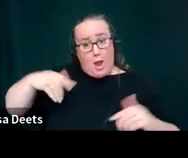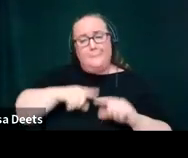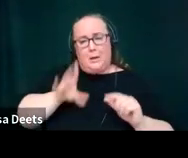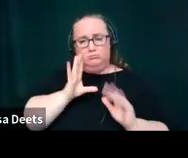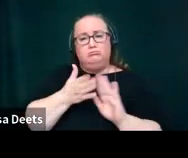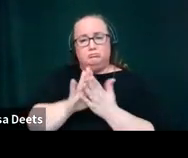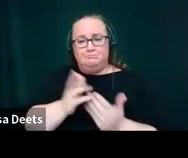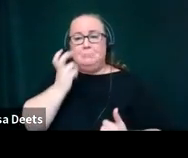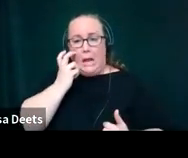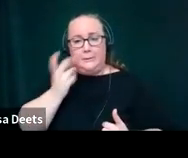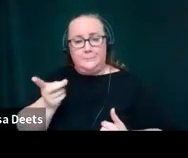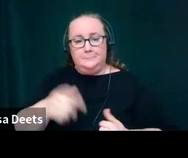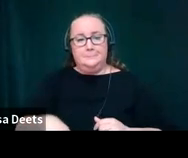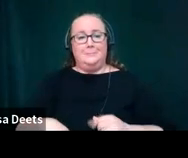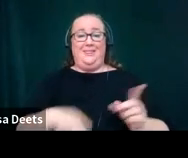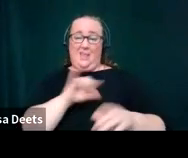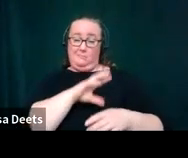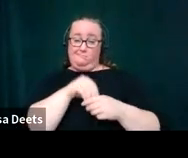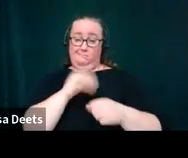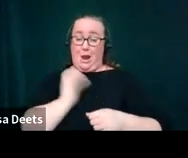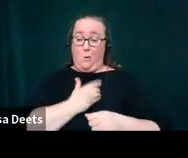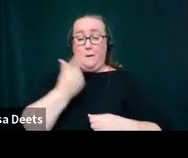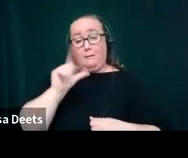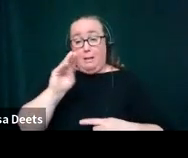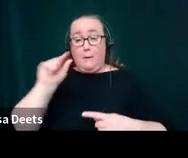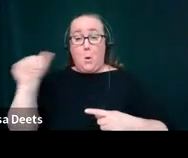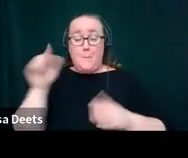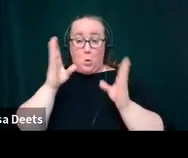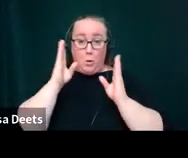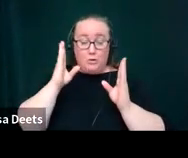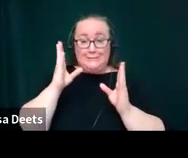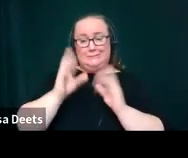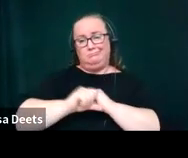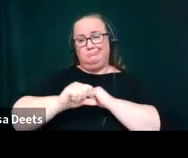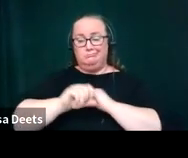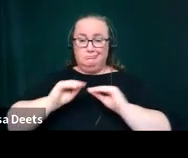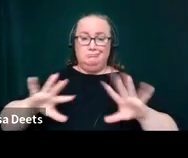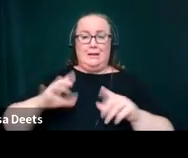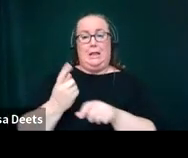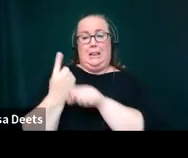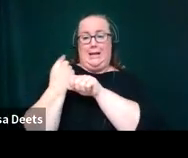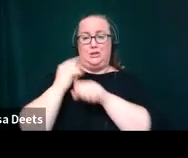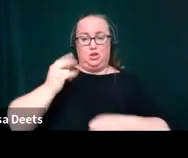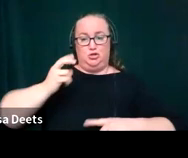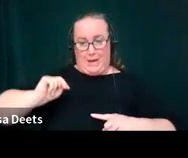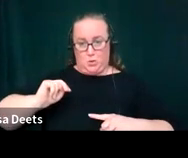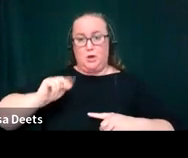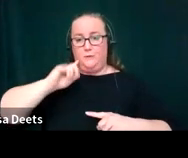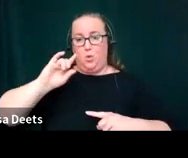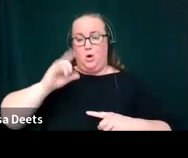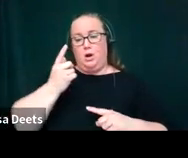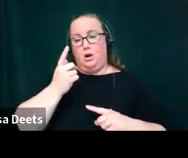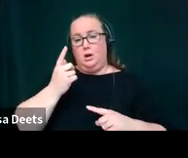of our glaucoma awareness campaign last January for Glaucoma Awareness Month. We had a lot